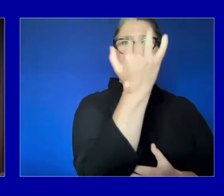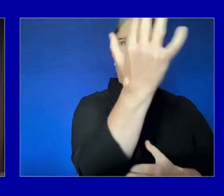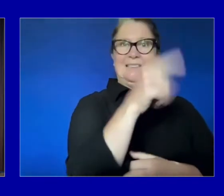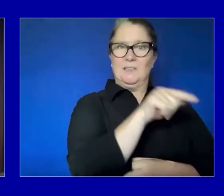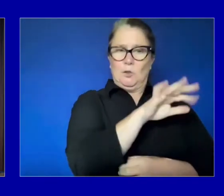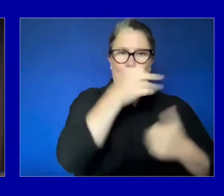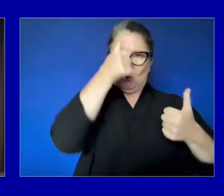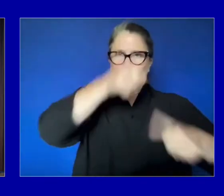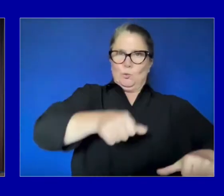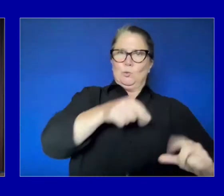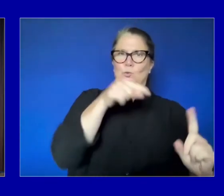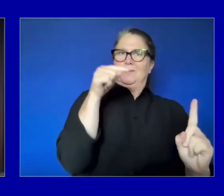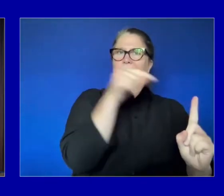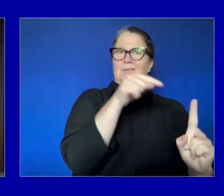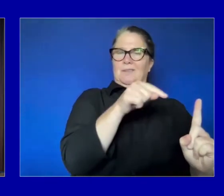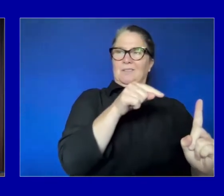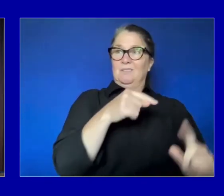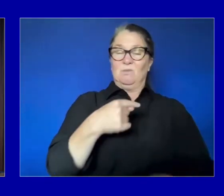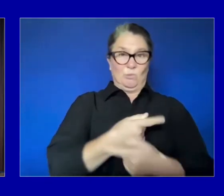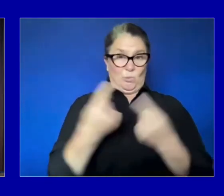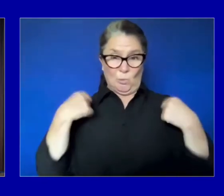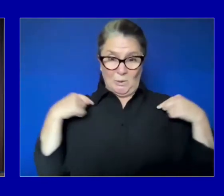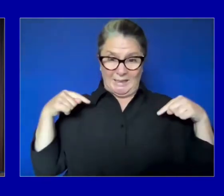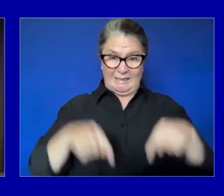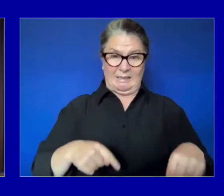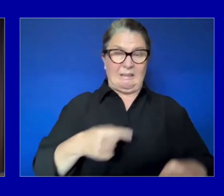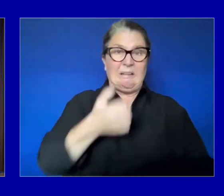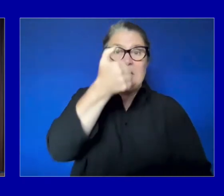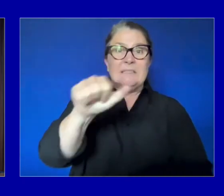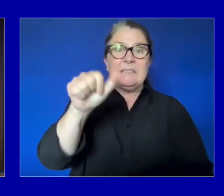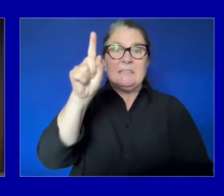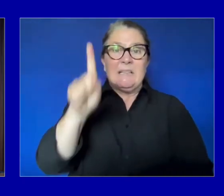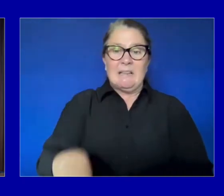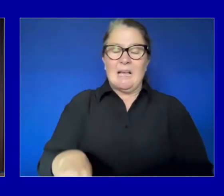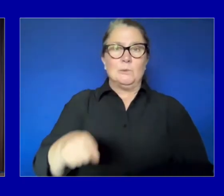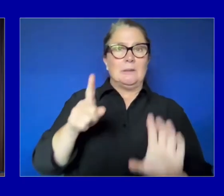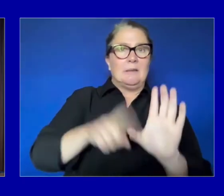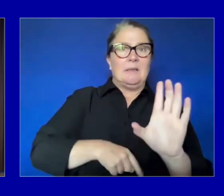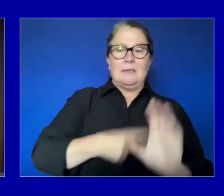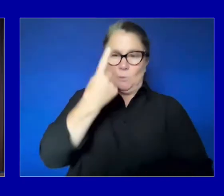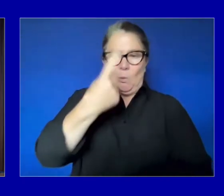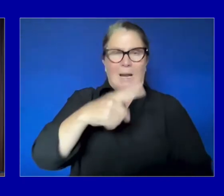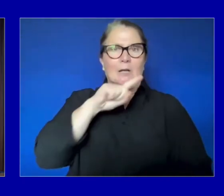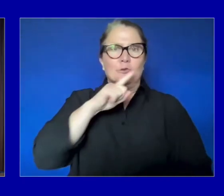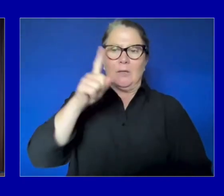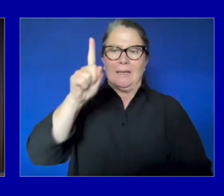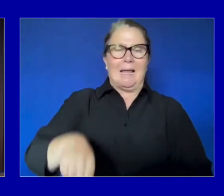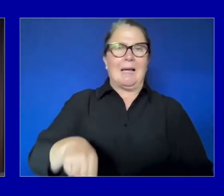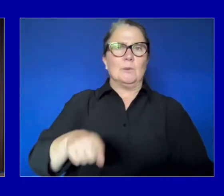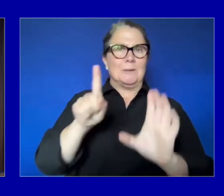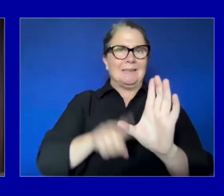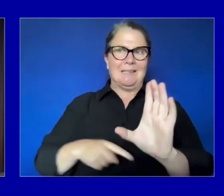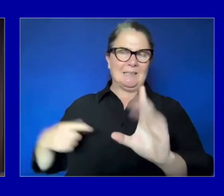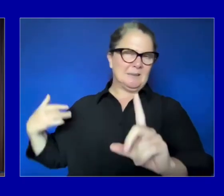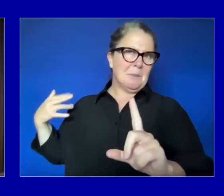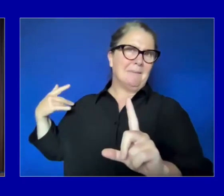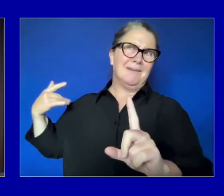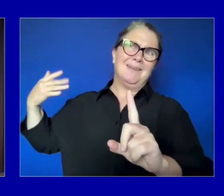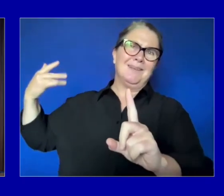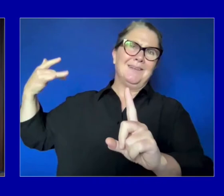you know, 60,000 years, hundred thousand years, it's a blink of an eye anyway. Um, but over that period of time,